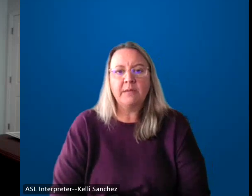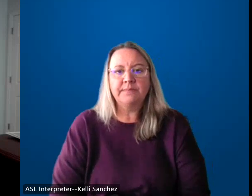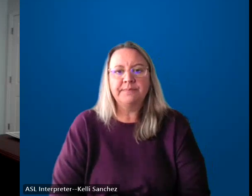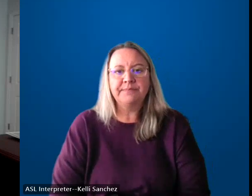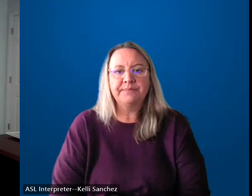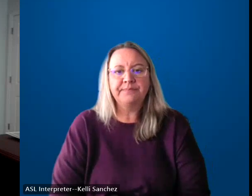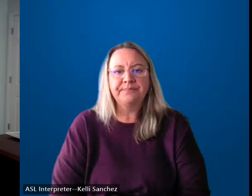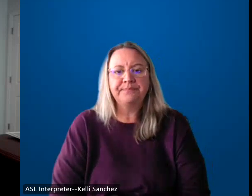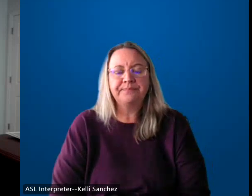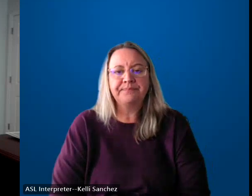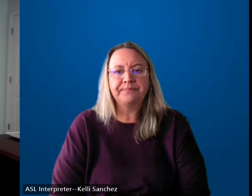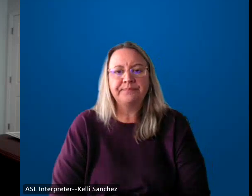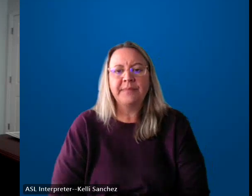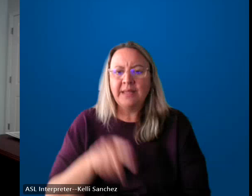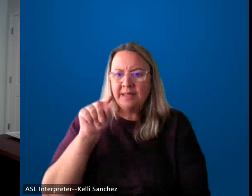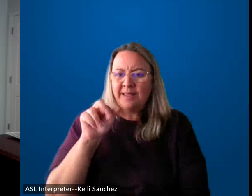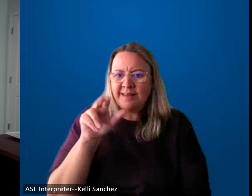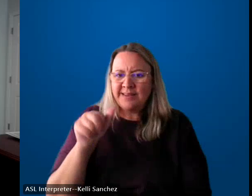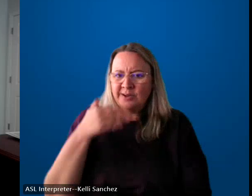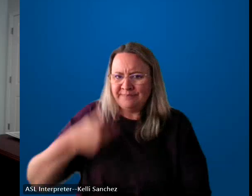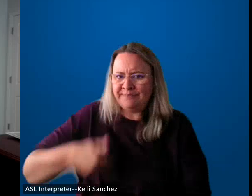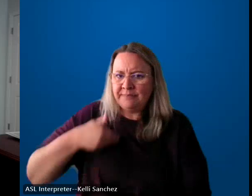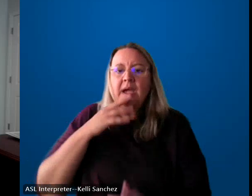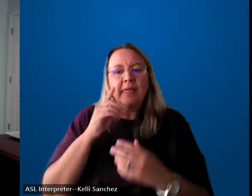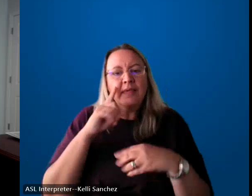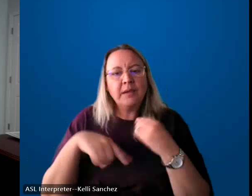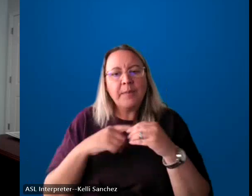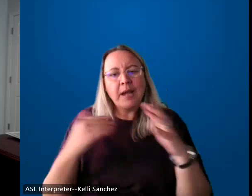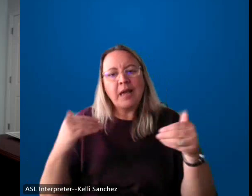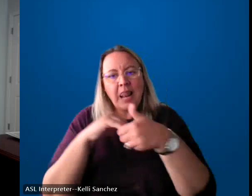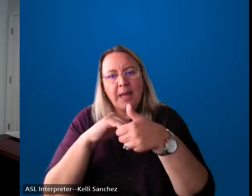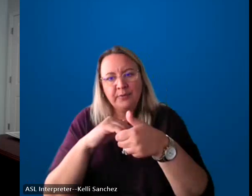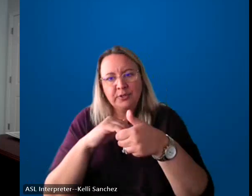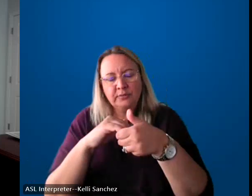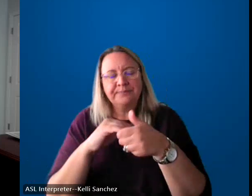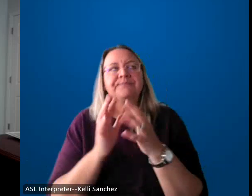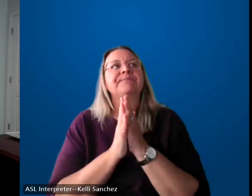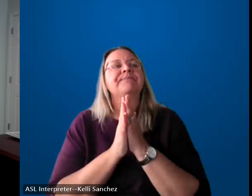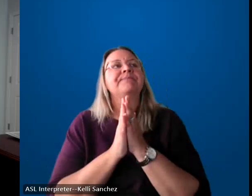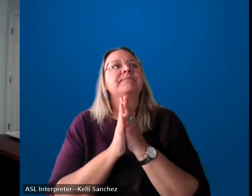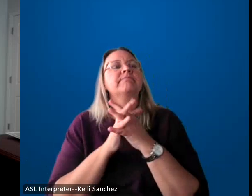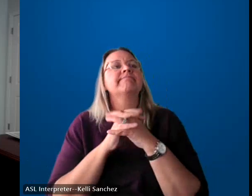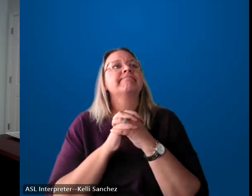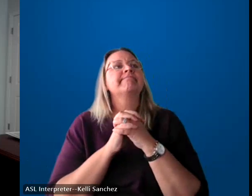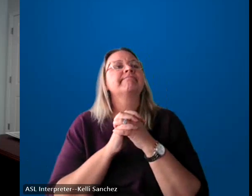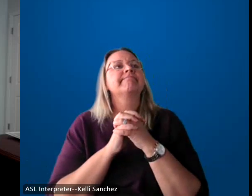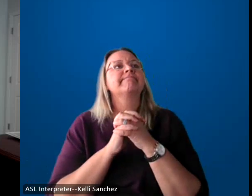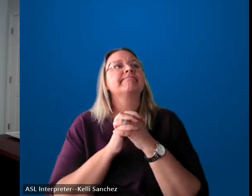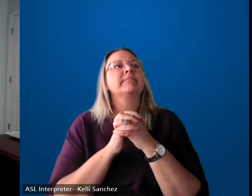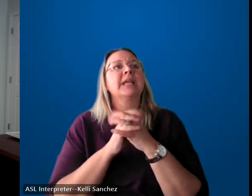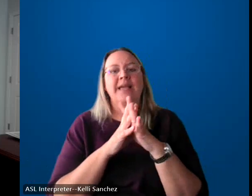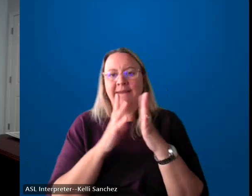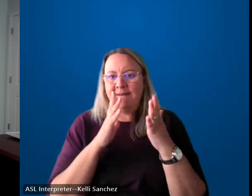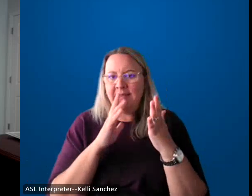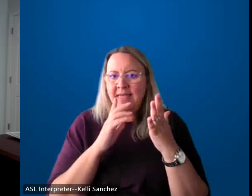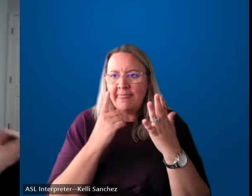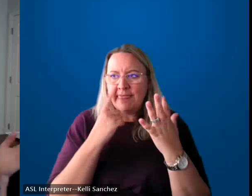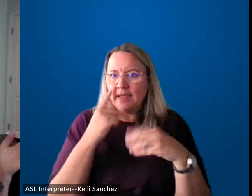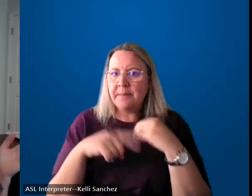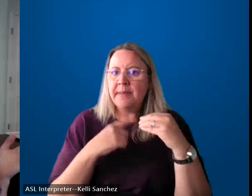I think about collaboration, and I also think about really looking